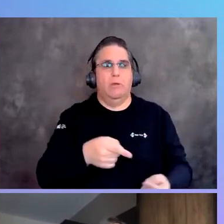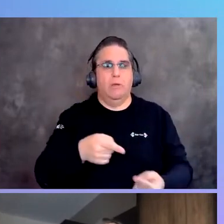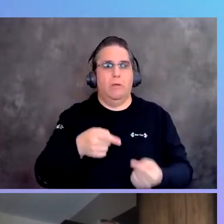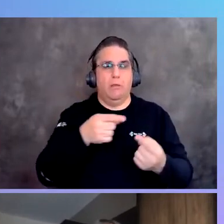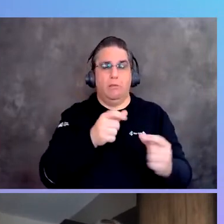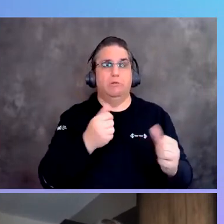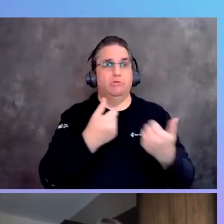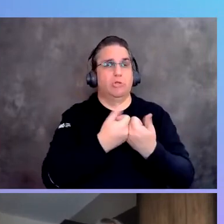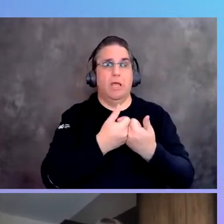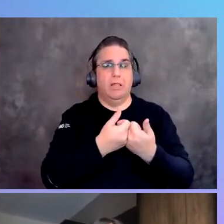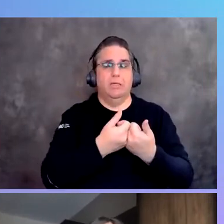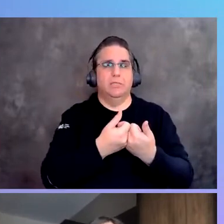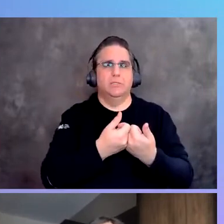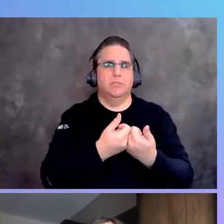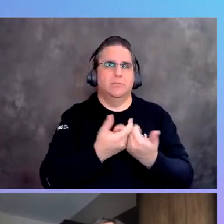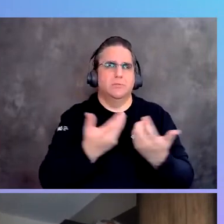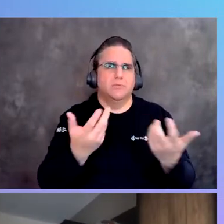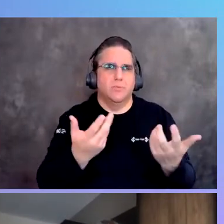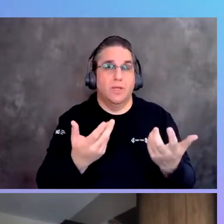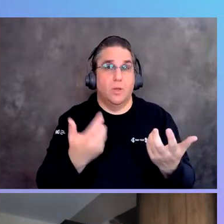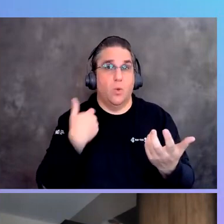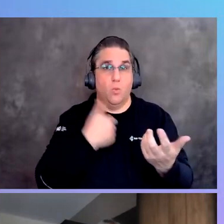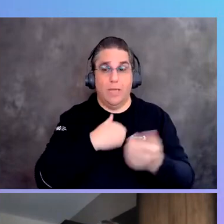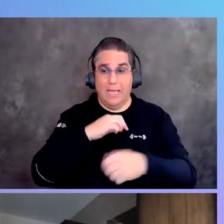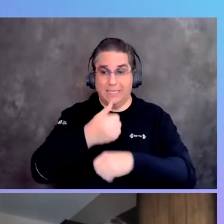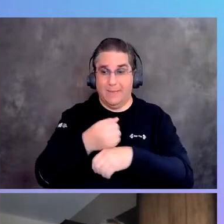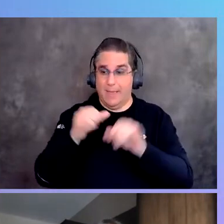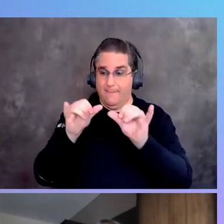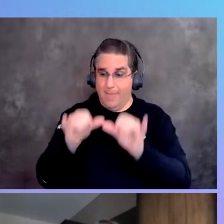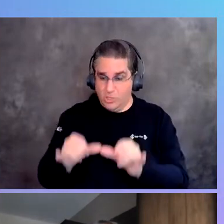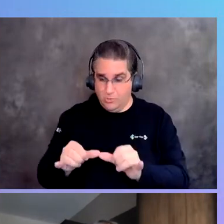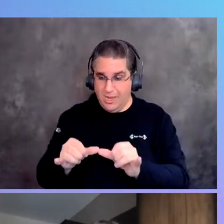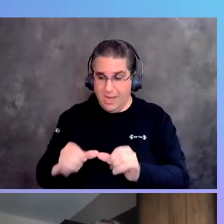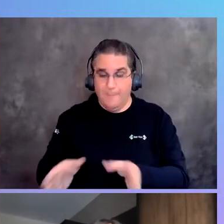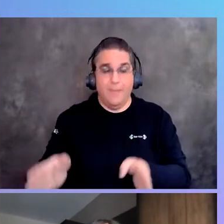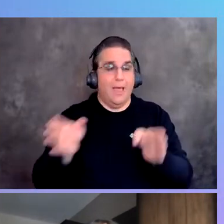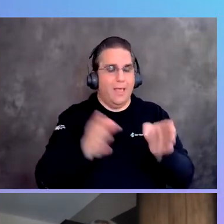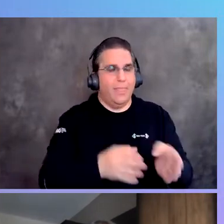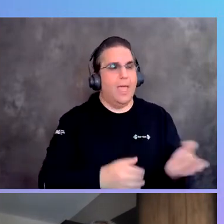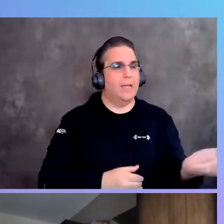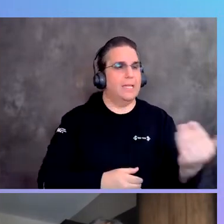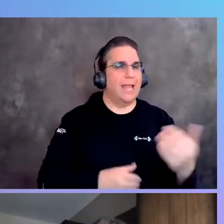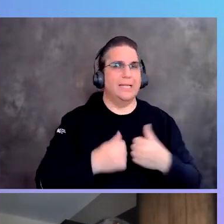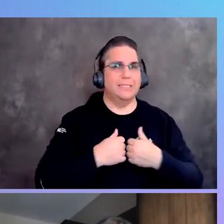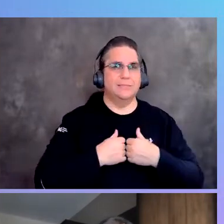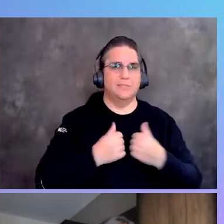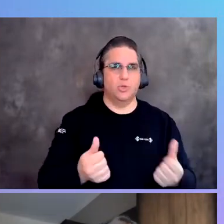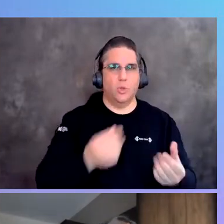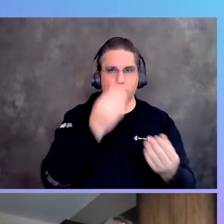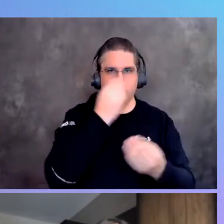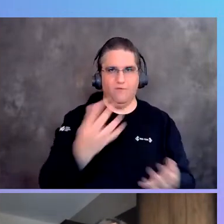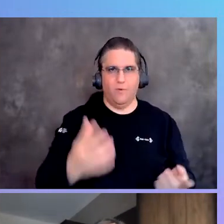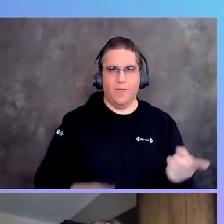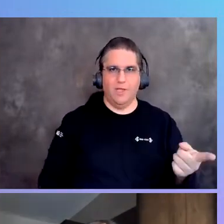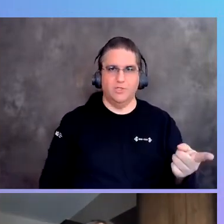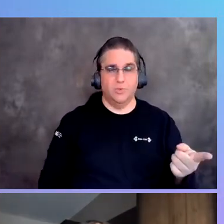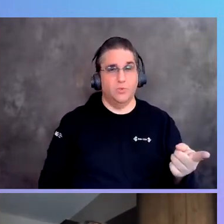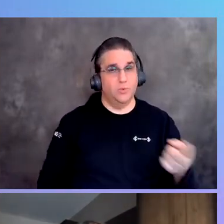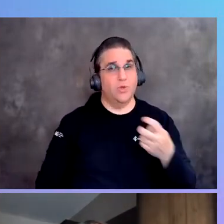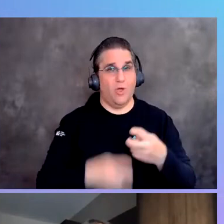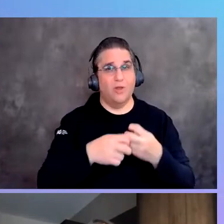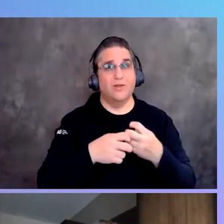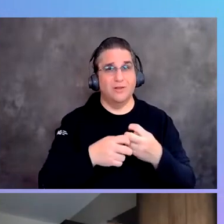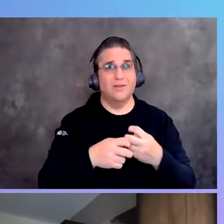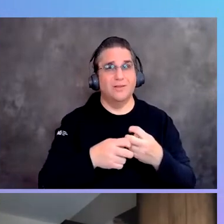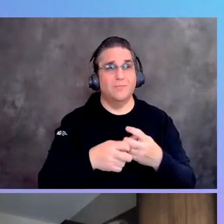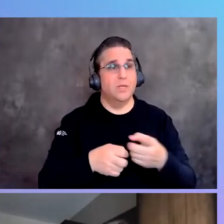with setting up a measurement, one, things like getting disclosure information. So not everyone wants to disclose, nor do they feel the